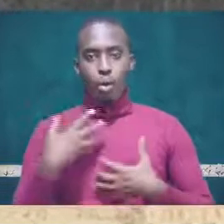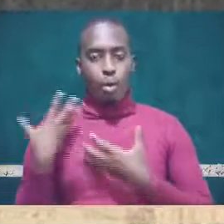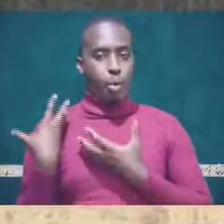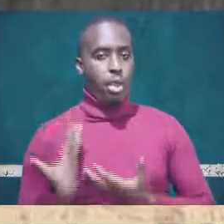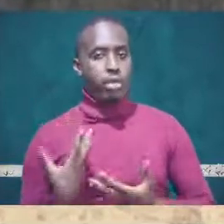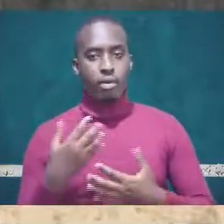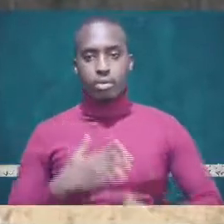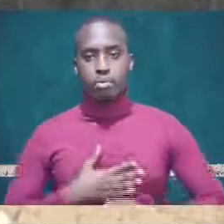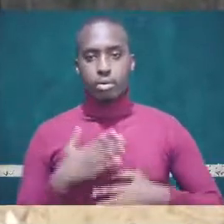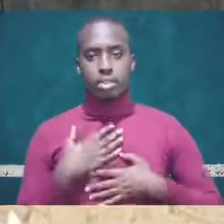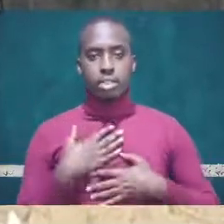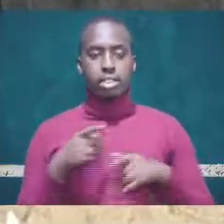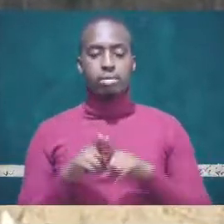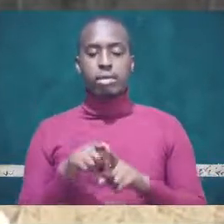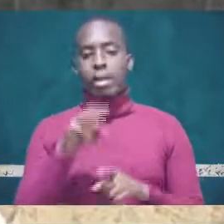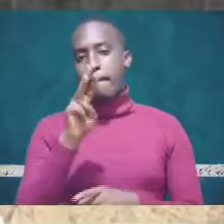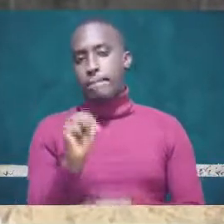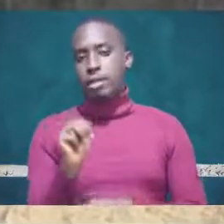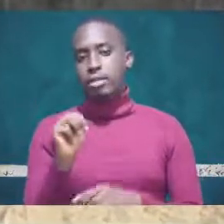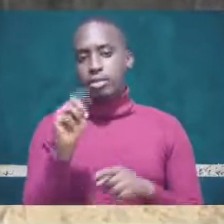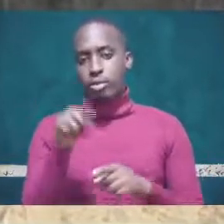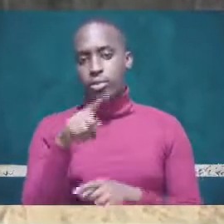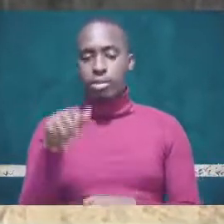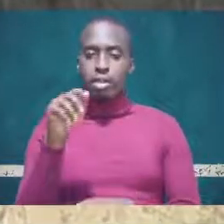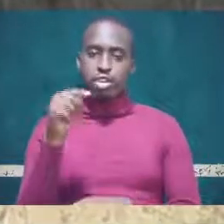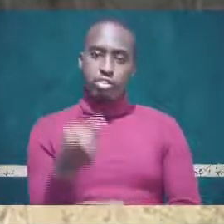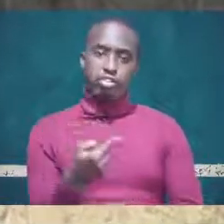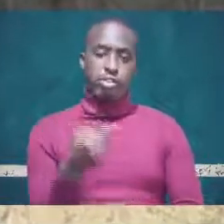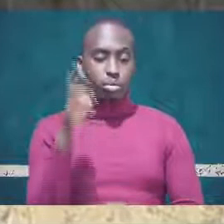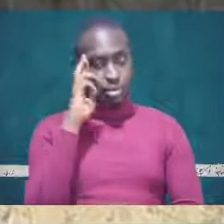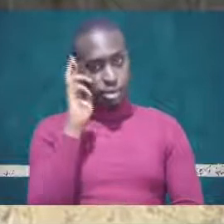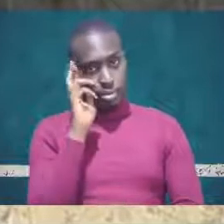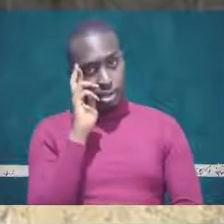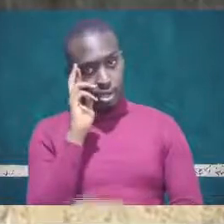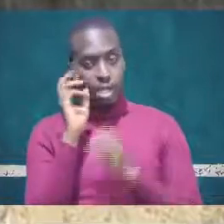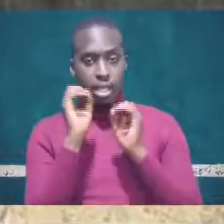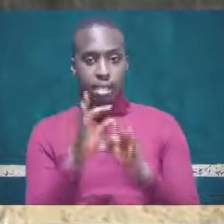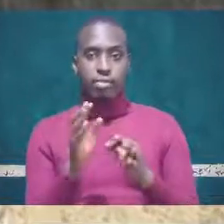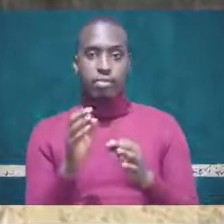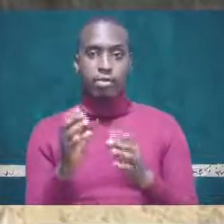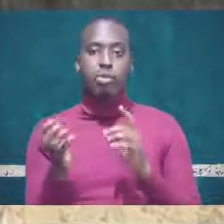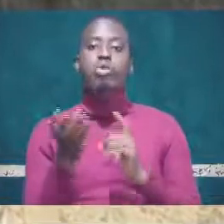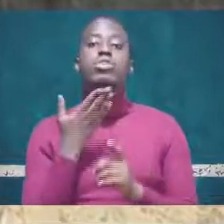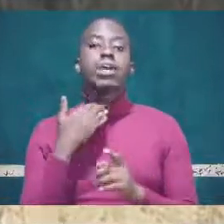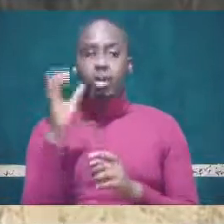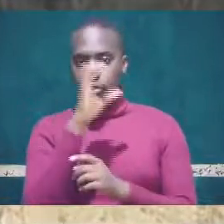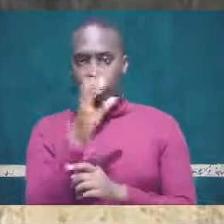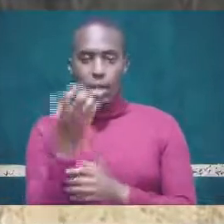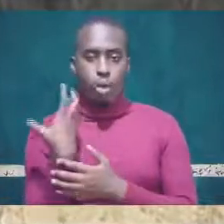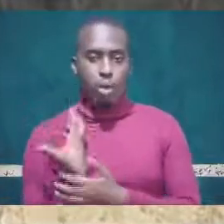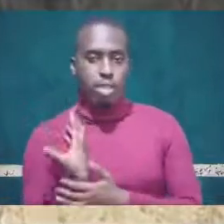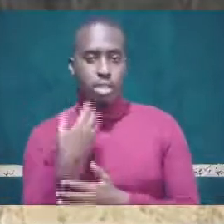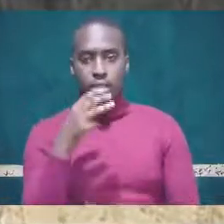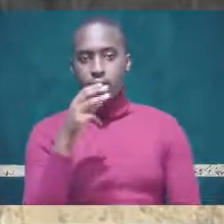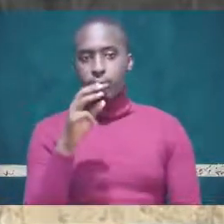is equal to mass times acceleration due to gravity. You remember that? When you are getting weight. So,